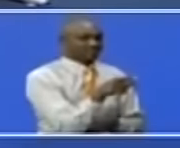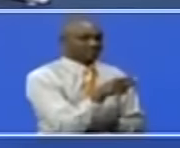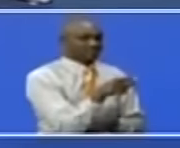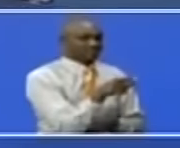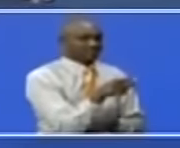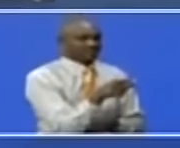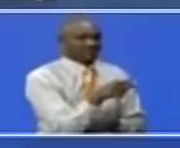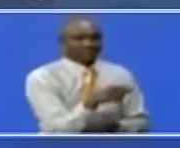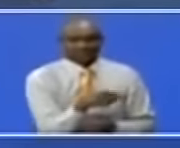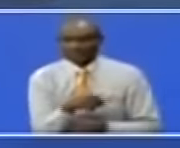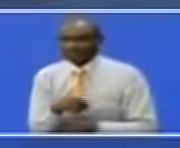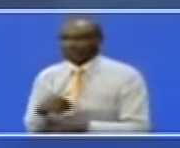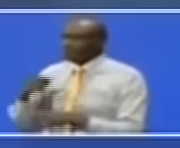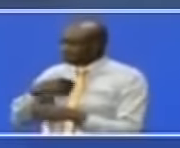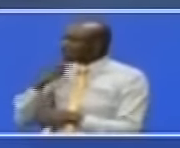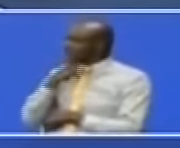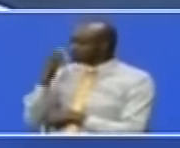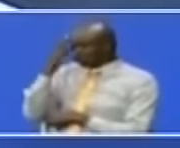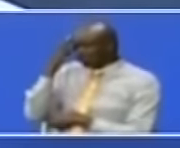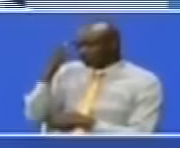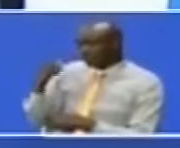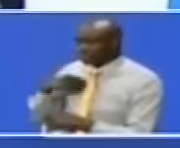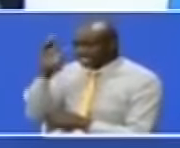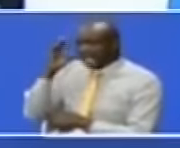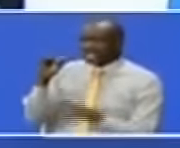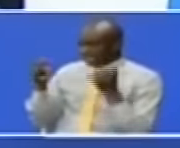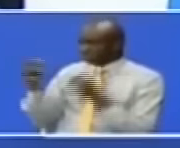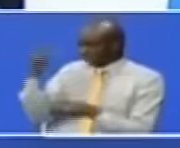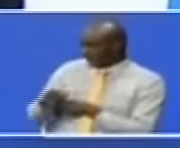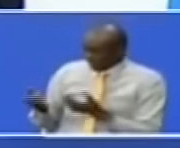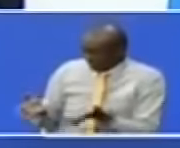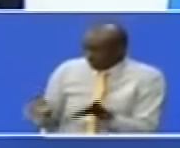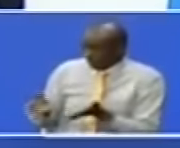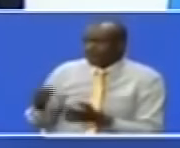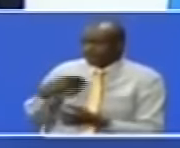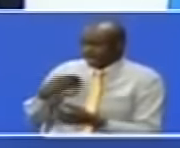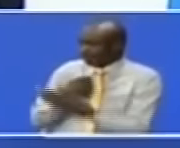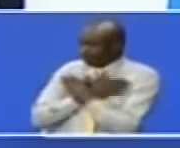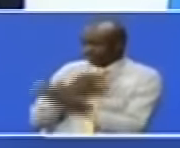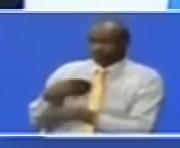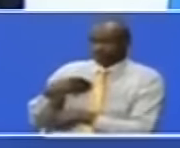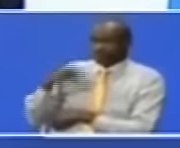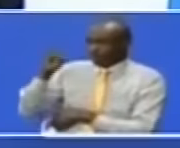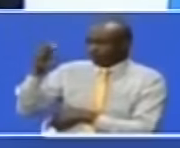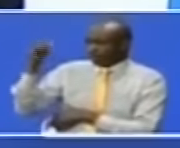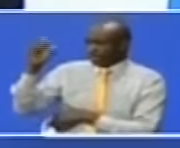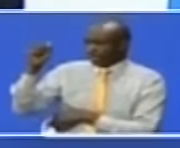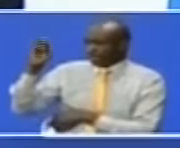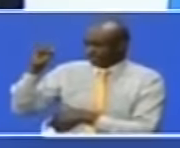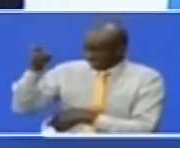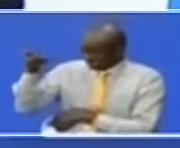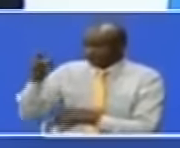I'm interested to get the opponents, but first there's just some news coming in, and my colleague Murimi Mwangi joins